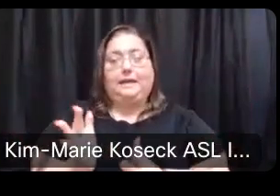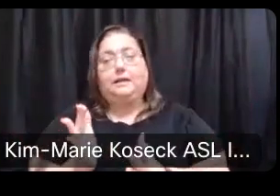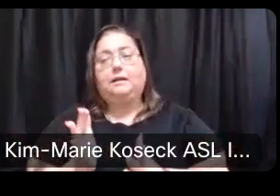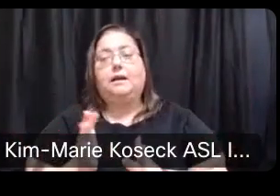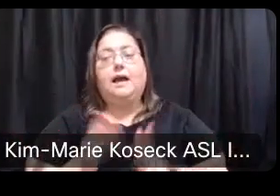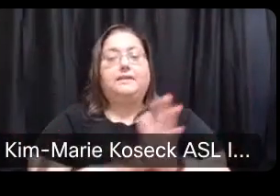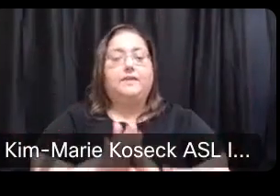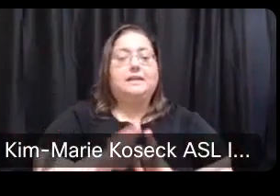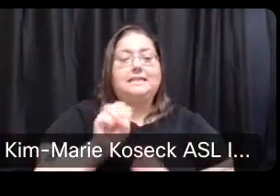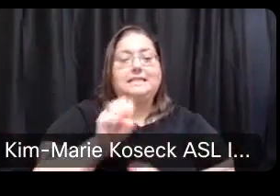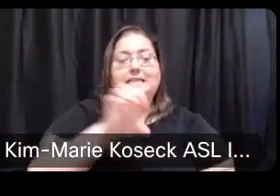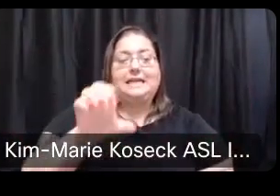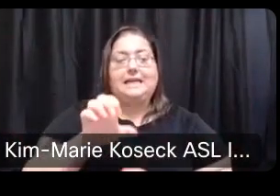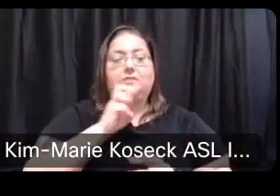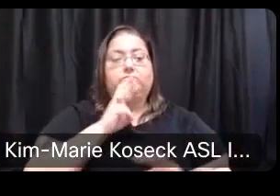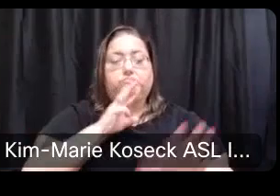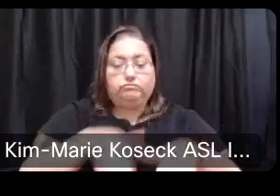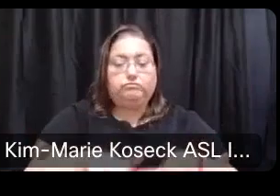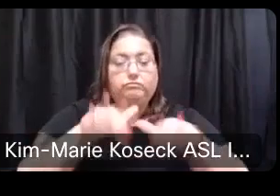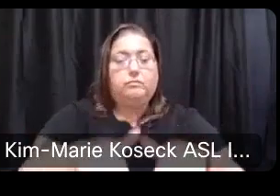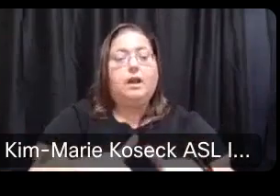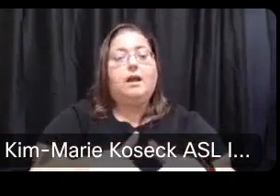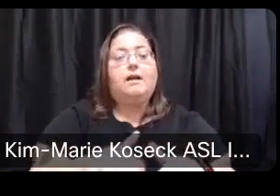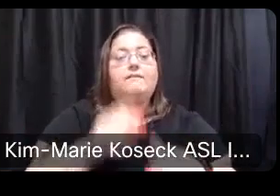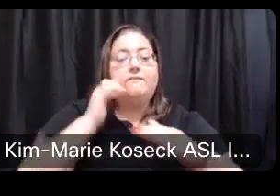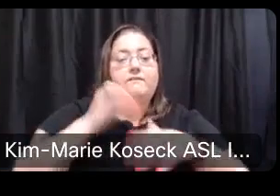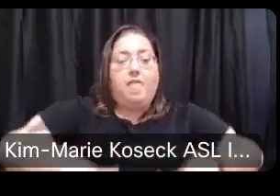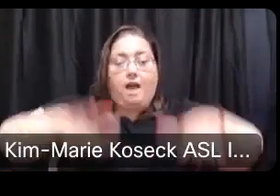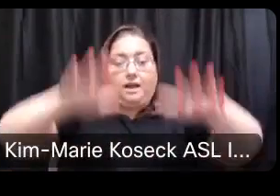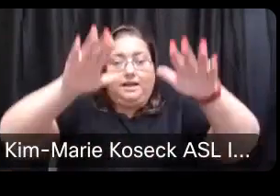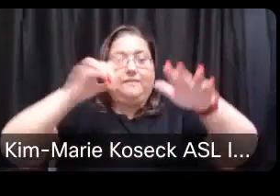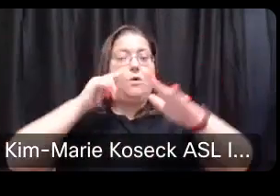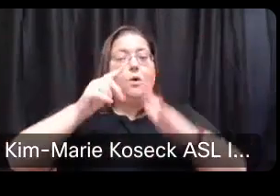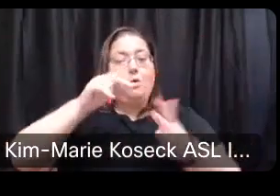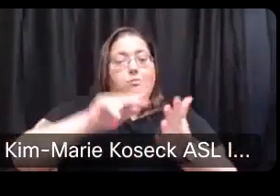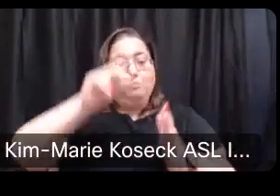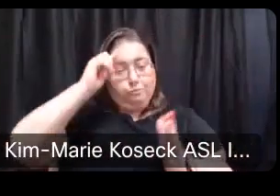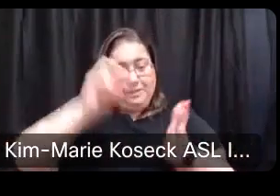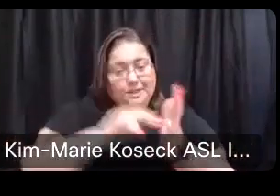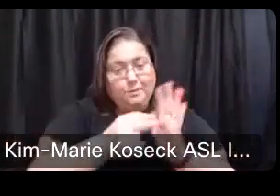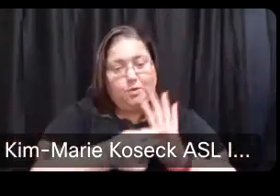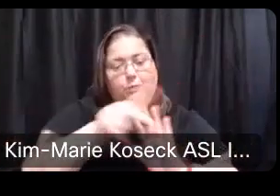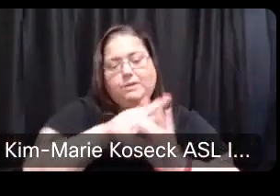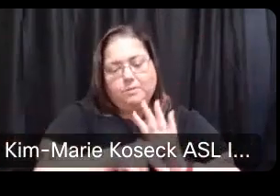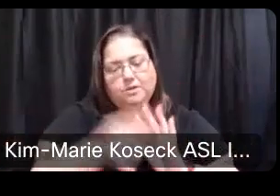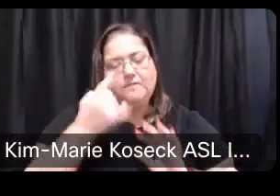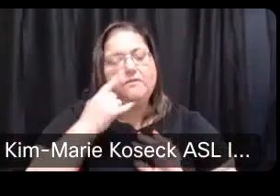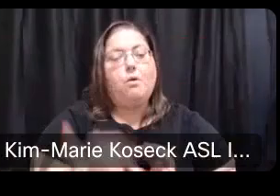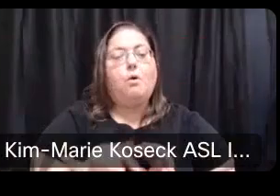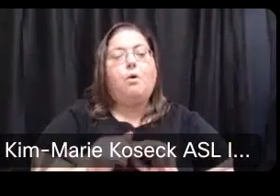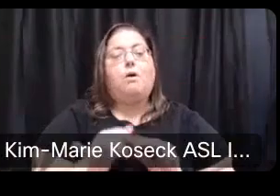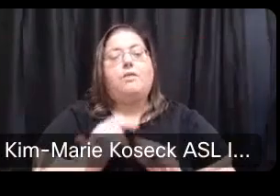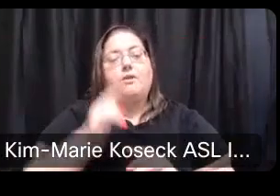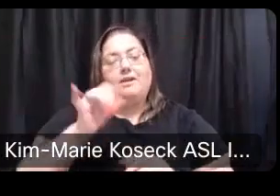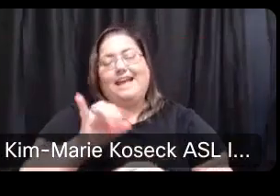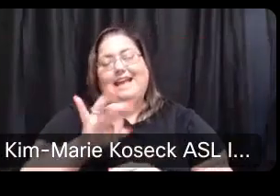level rise, storm surge, and flooding to our principles of smart growth in the state smart growth infrastructure law.